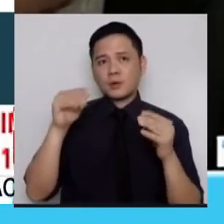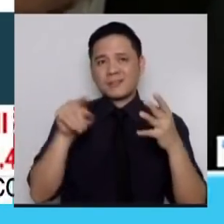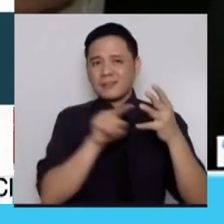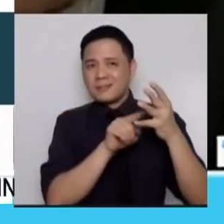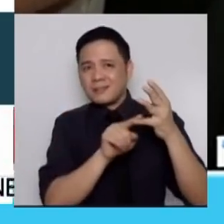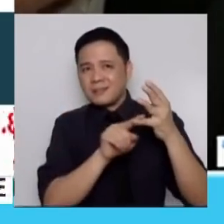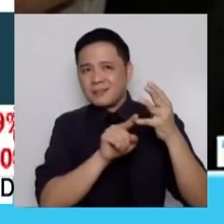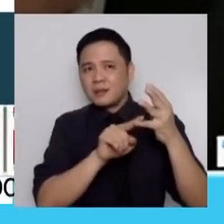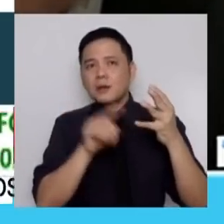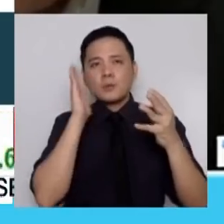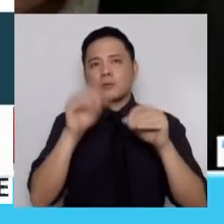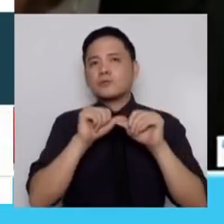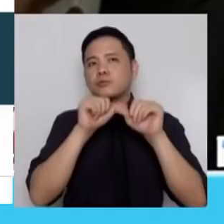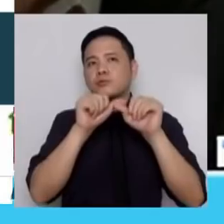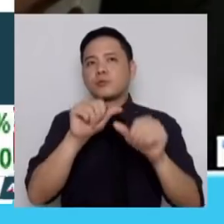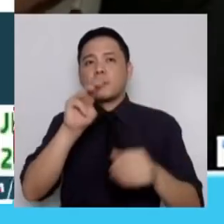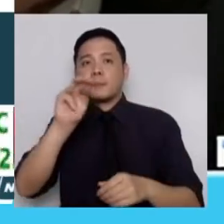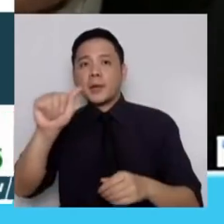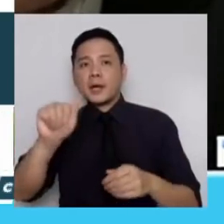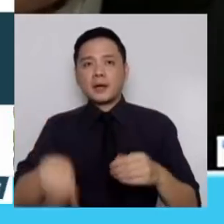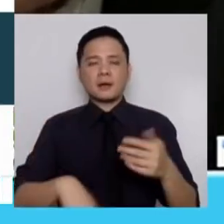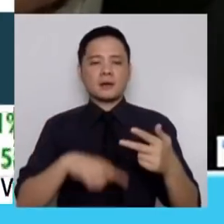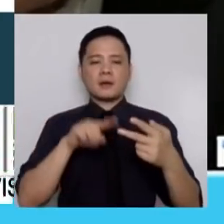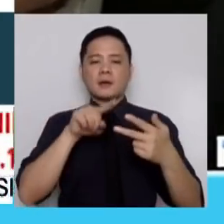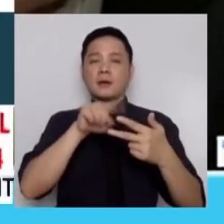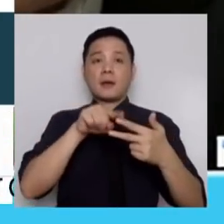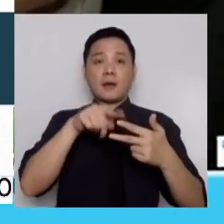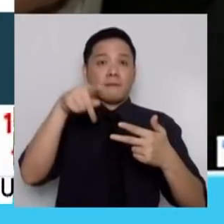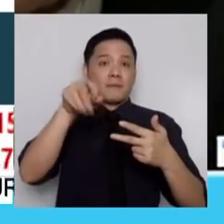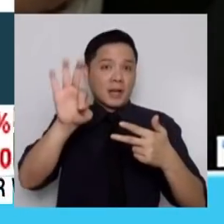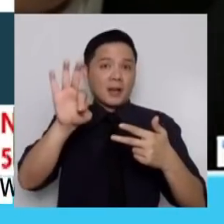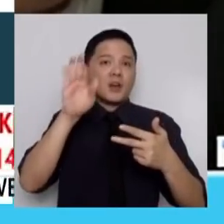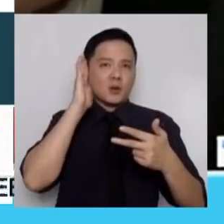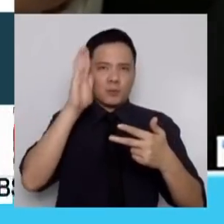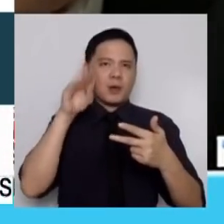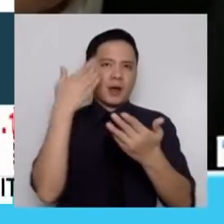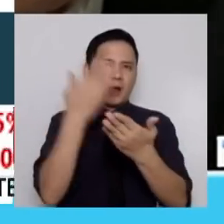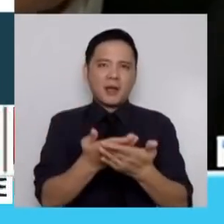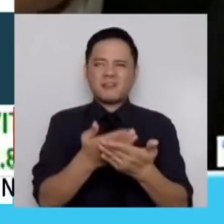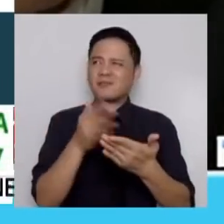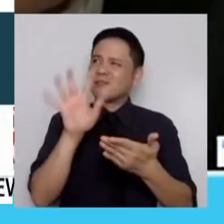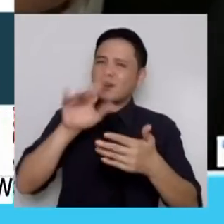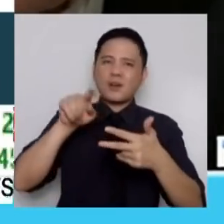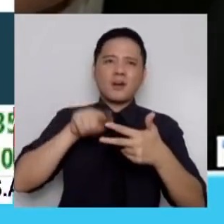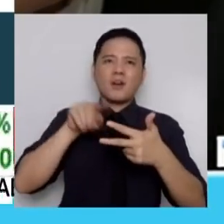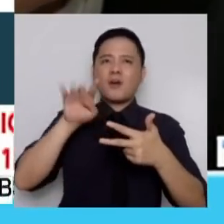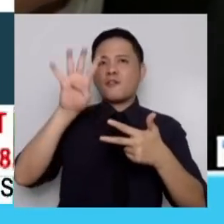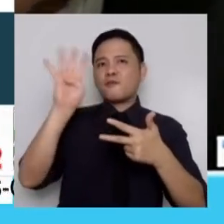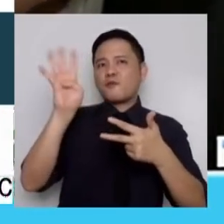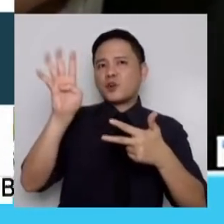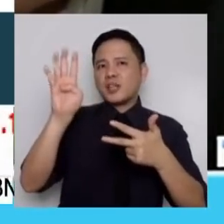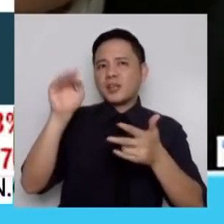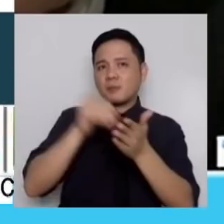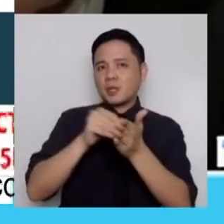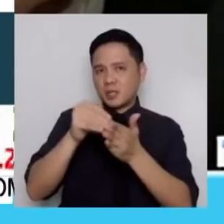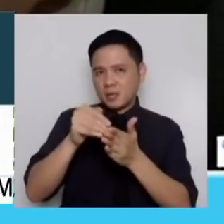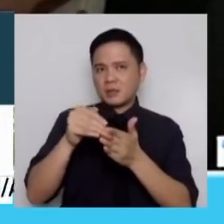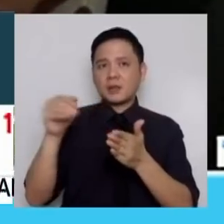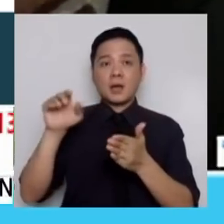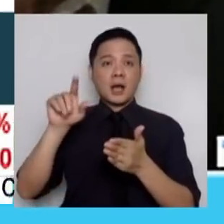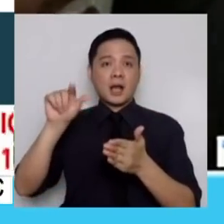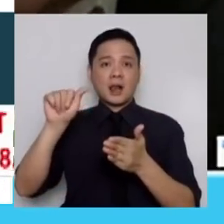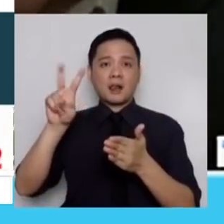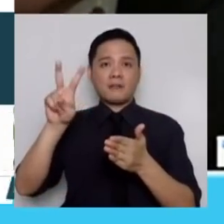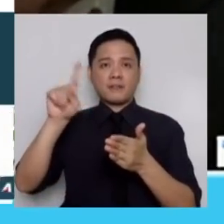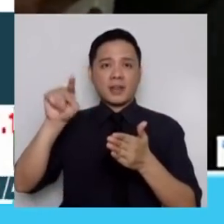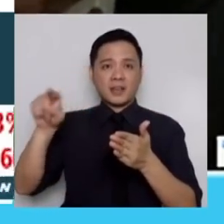na yung Moderna. At saka yung Pfizer, marami na rin dadating sa atin dyan, mga 40 million na pinirman na ni Secretary Galvez.